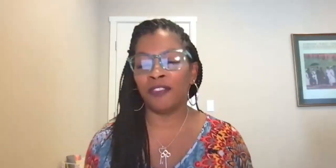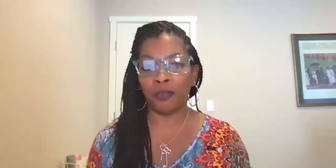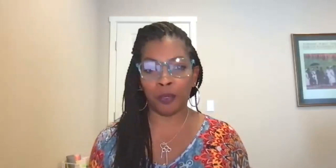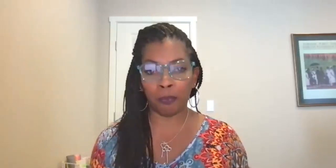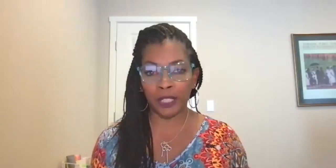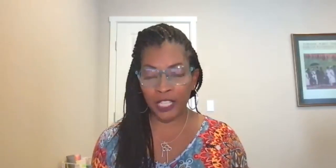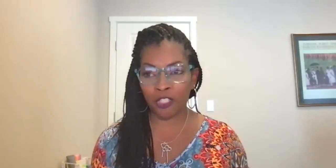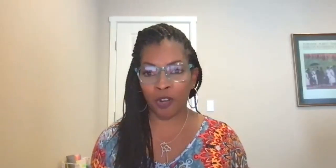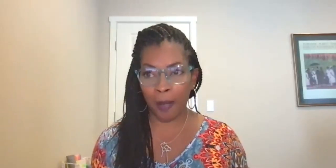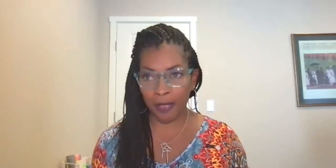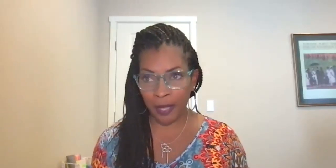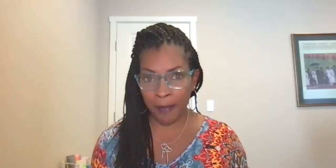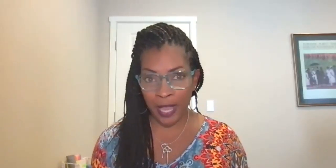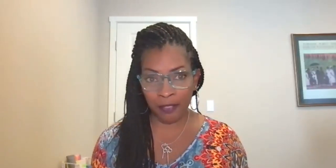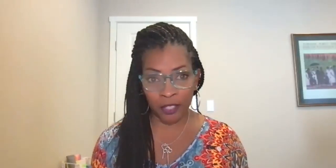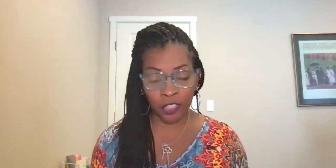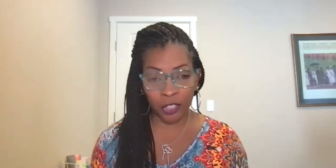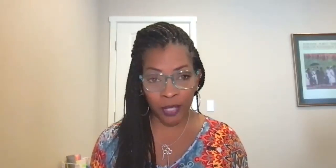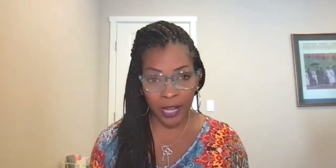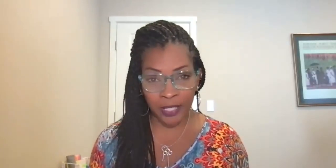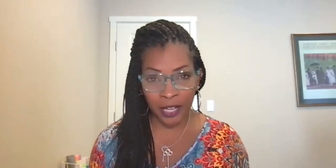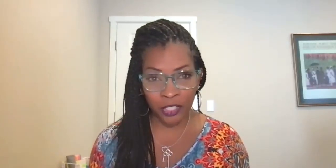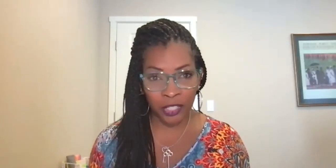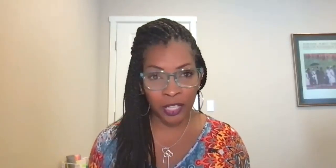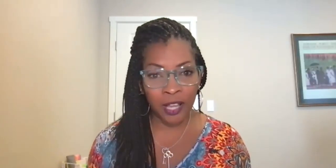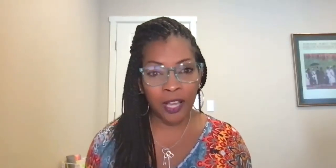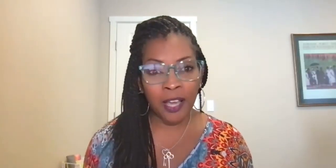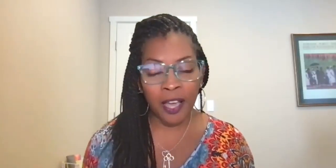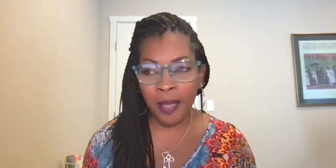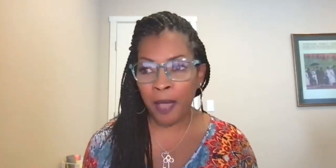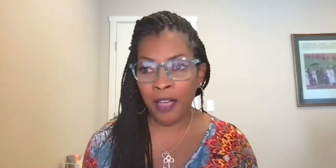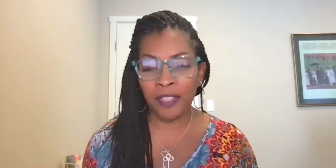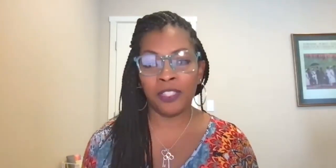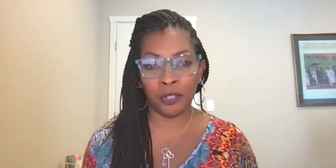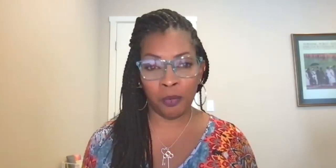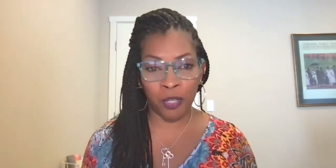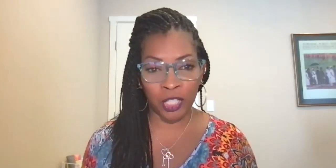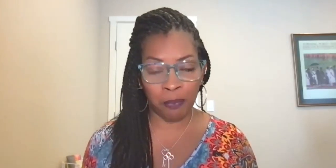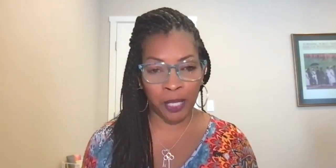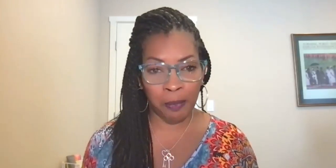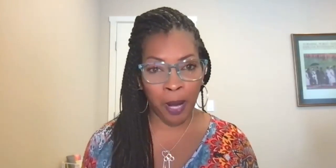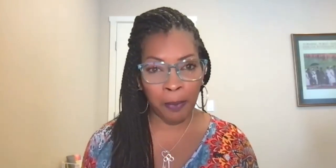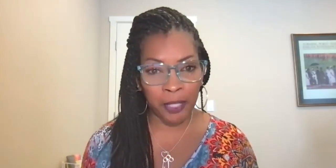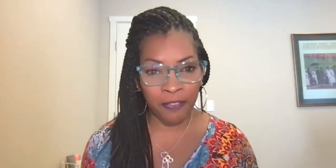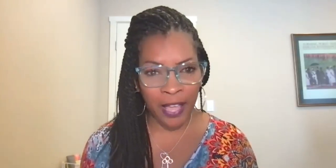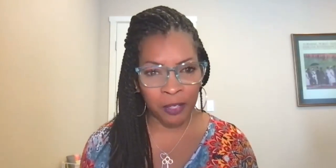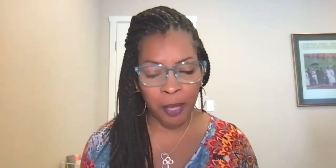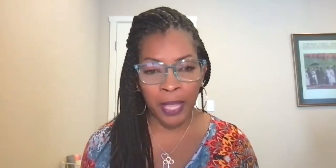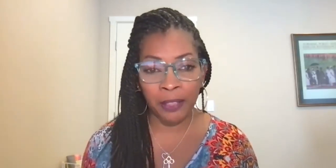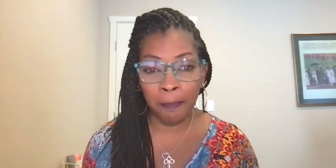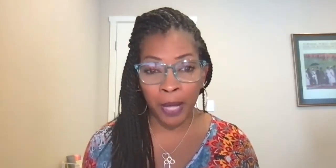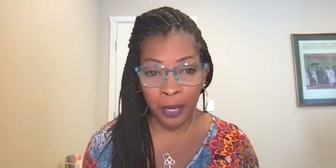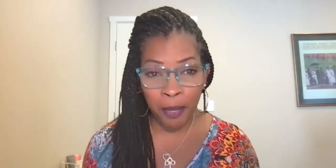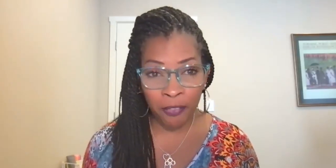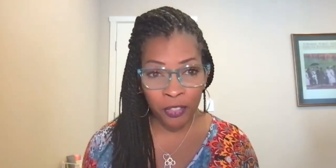have, if you will please drop them in the Q&A section of the Zoom, which could be probably found maybe